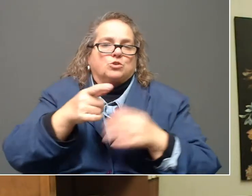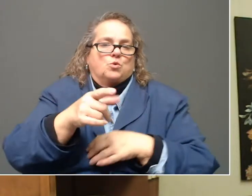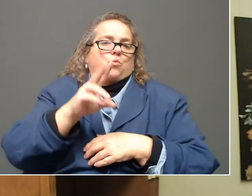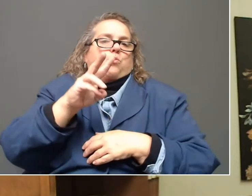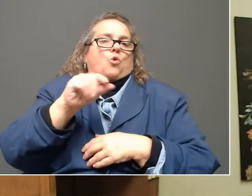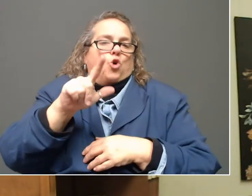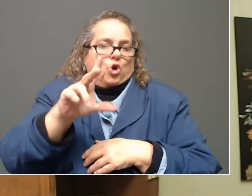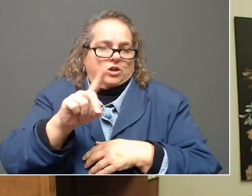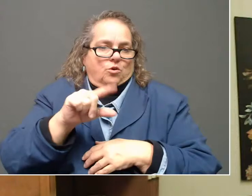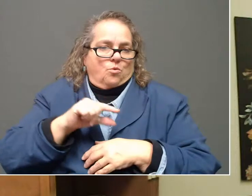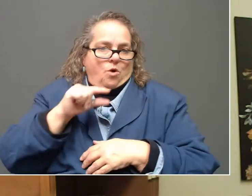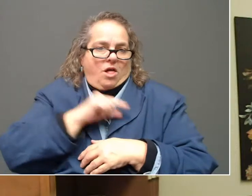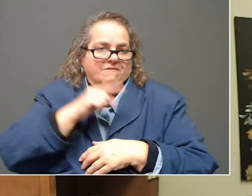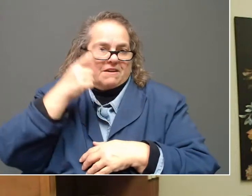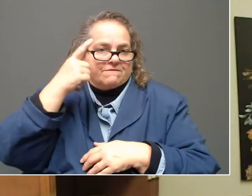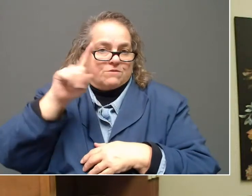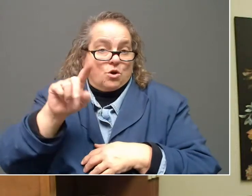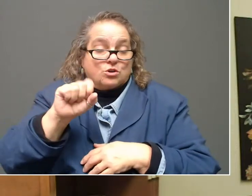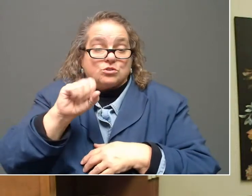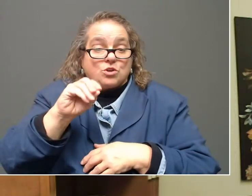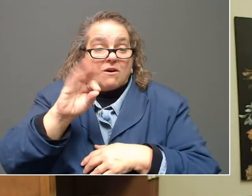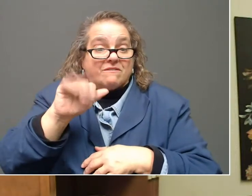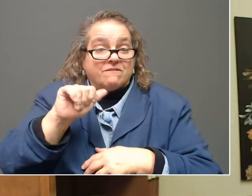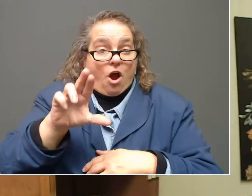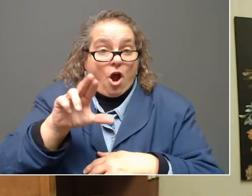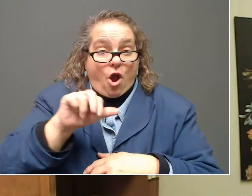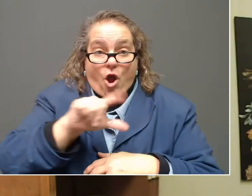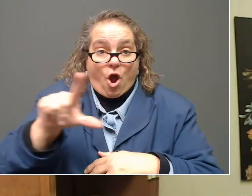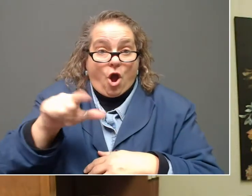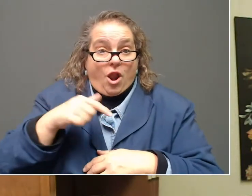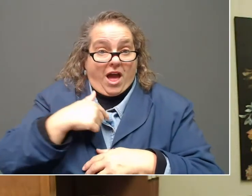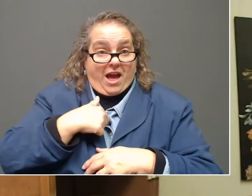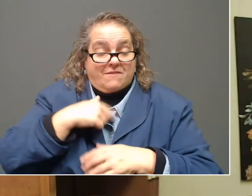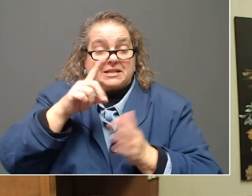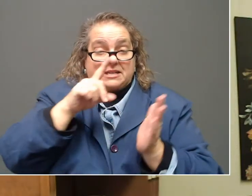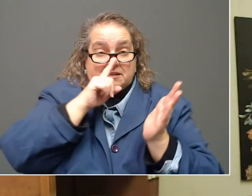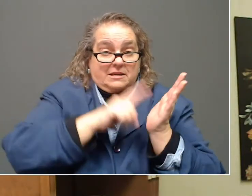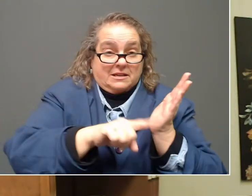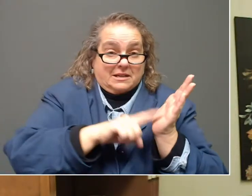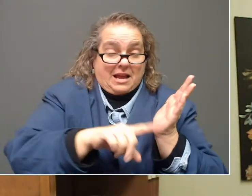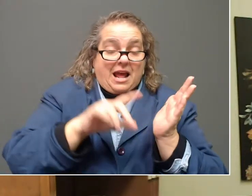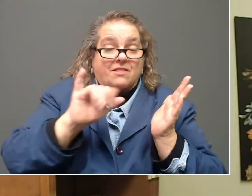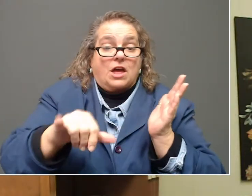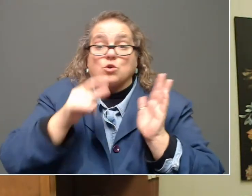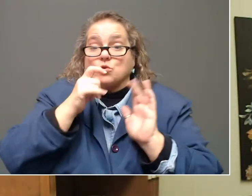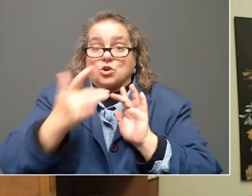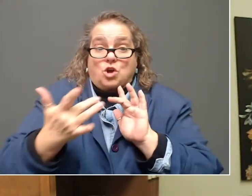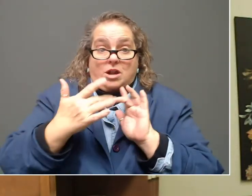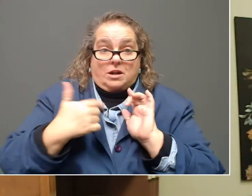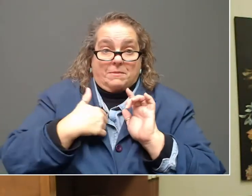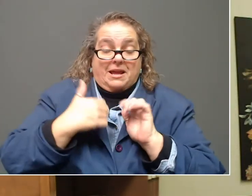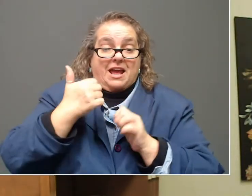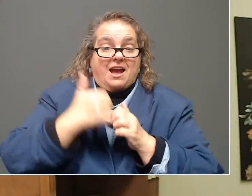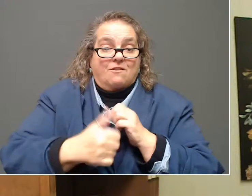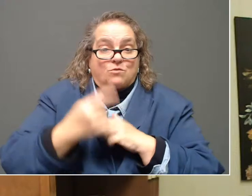money was coming. And as I brought it into Amy, I learned that that was not the case, but she